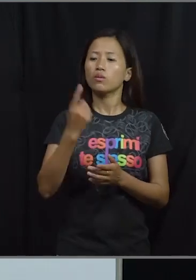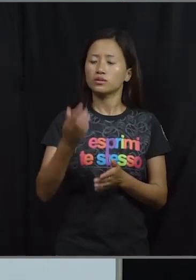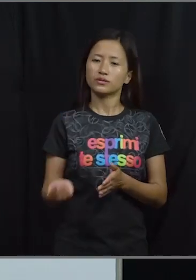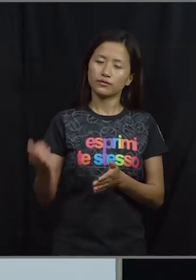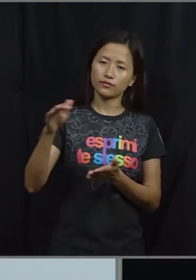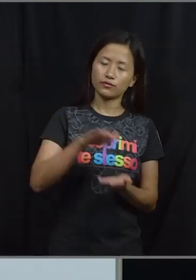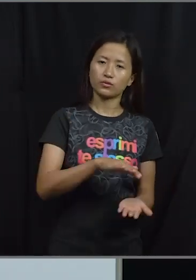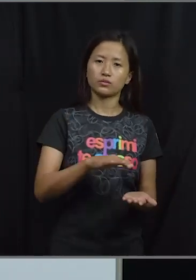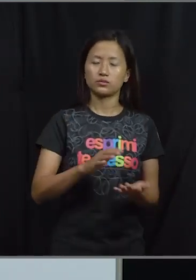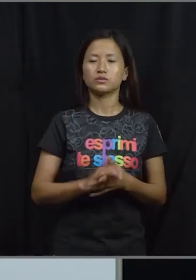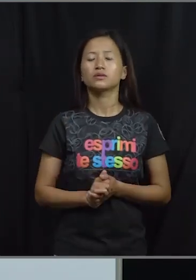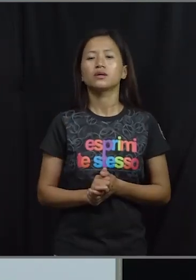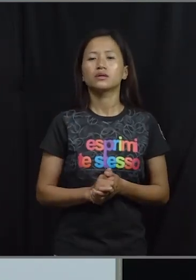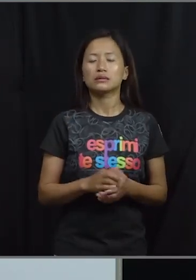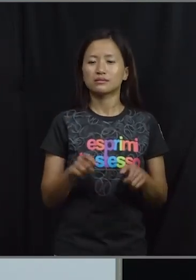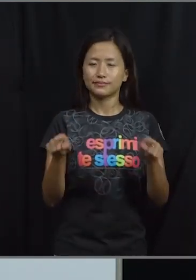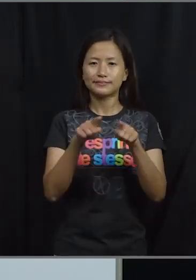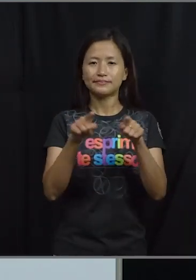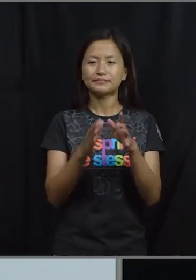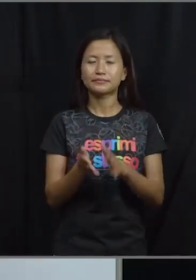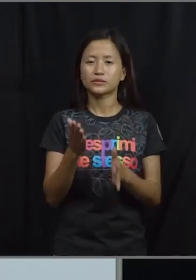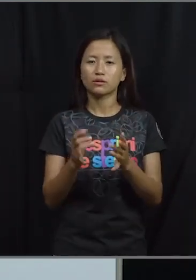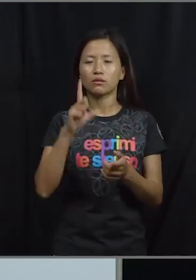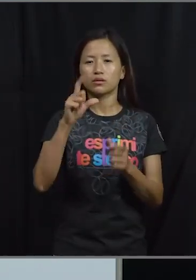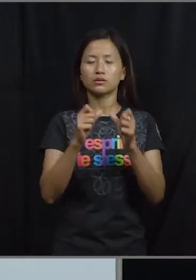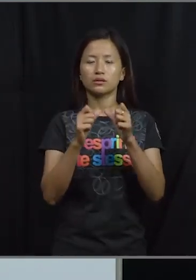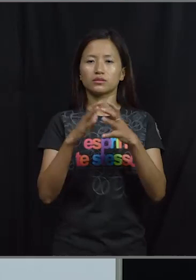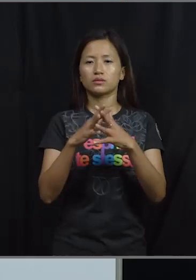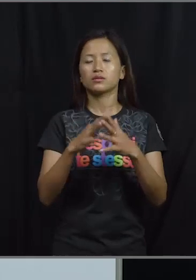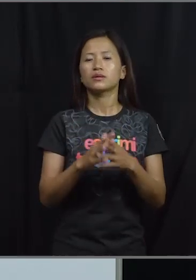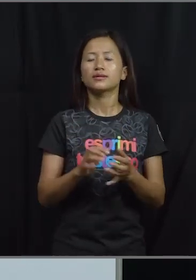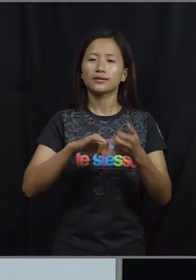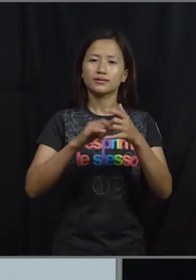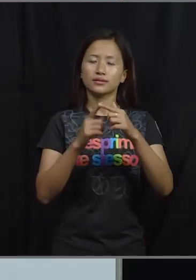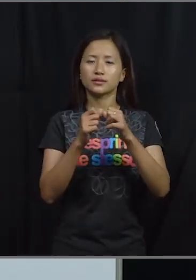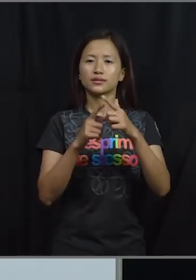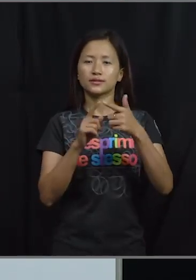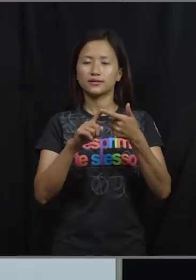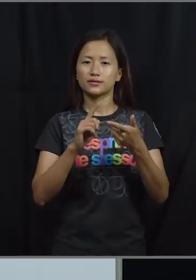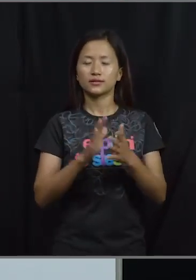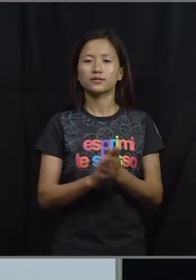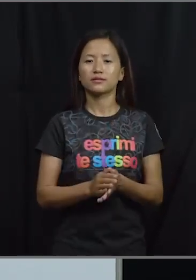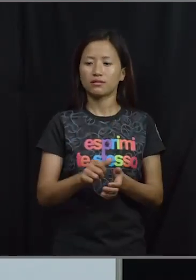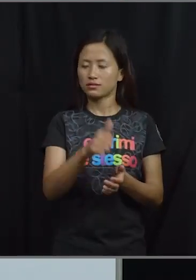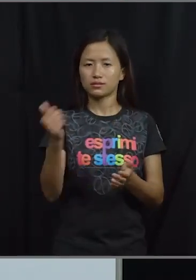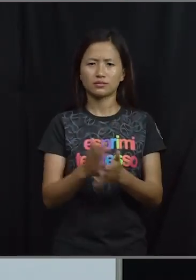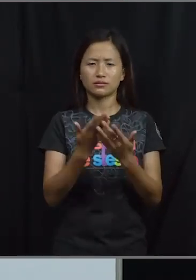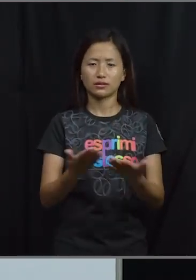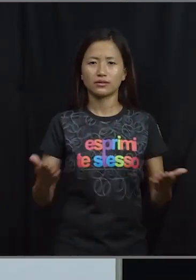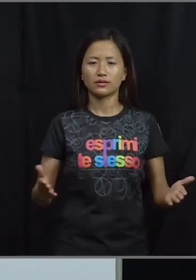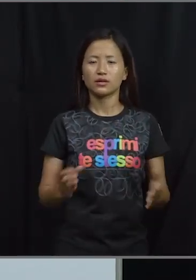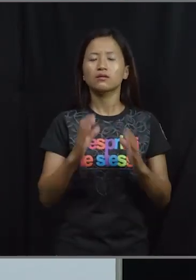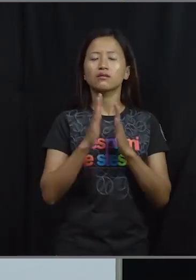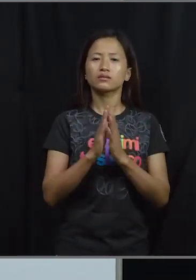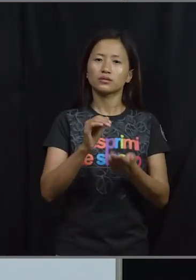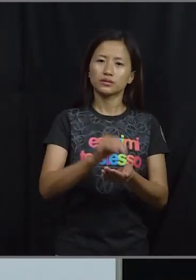other side rises. So law of demand states that other things remaining